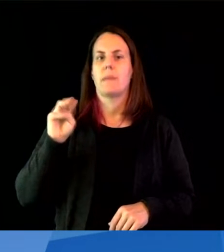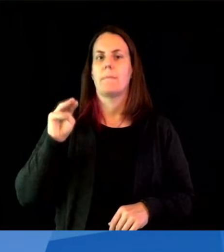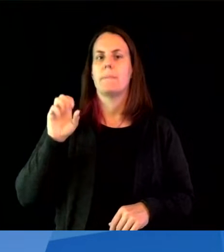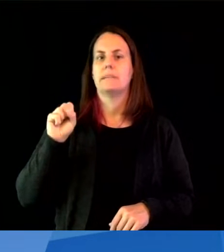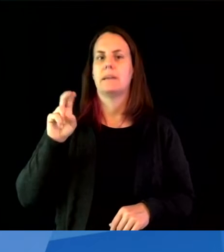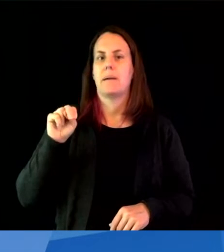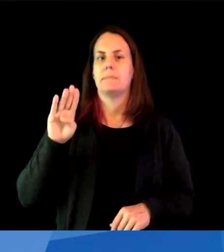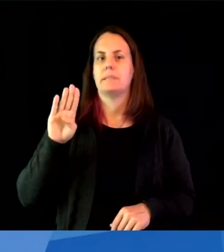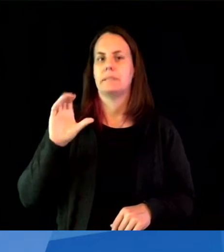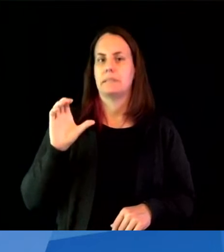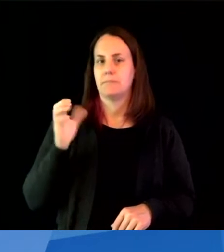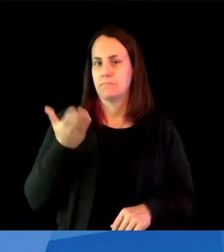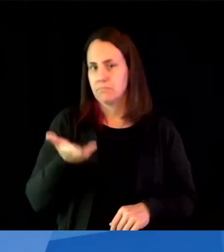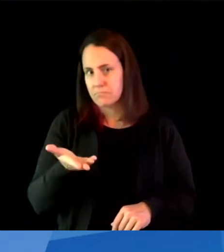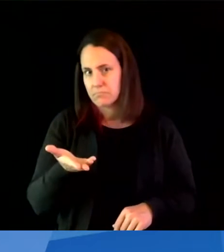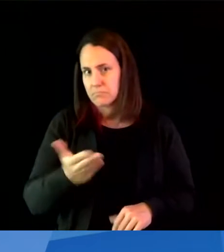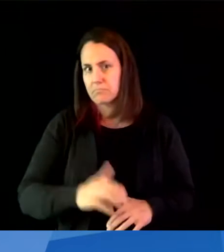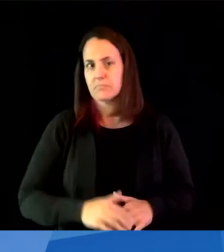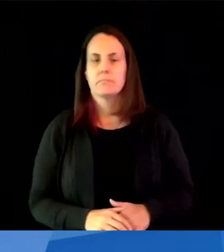Hi.